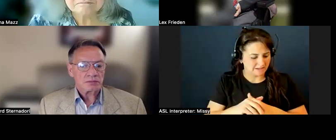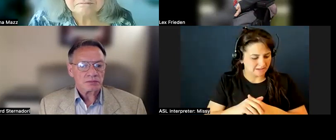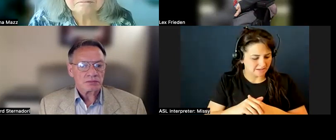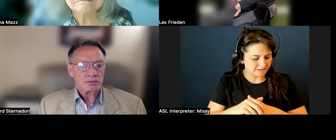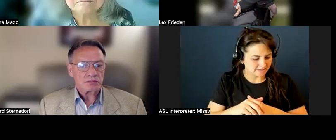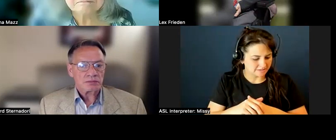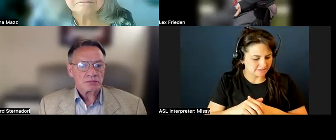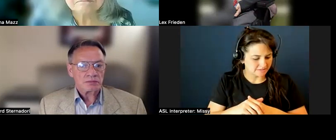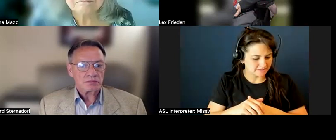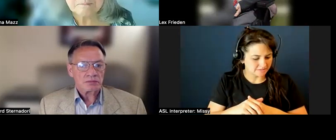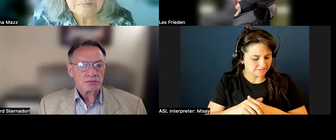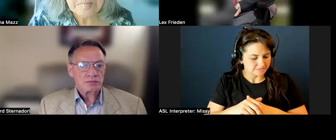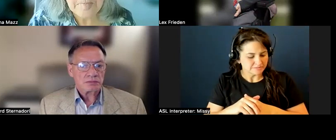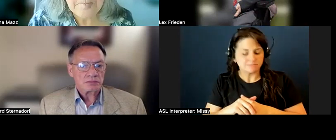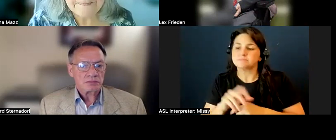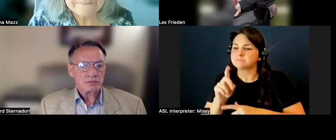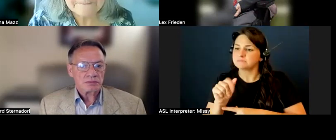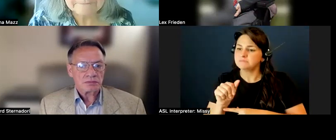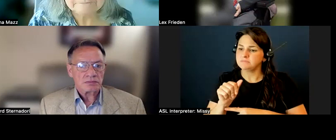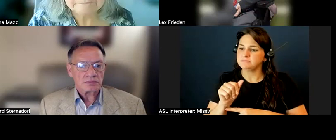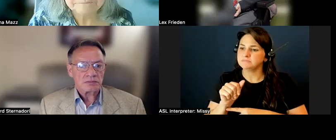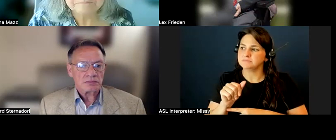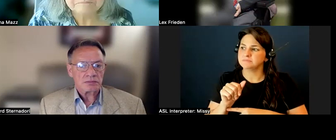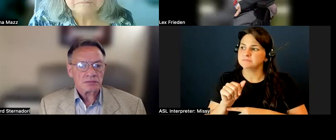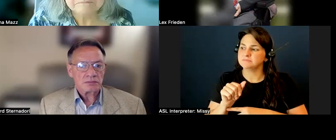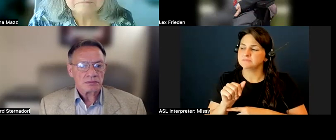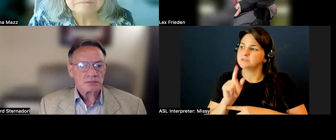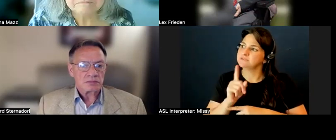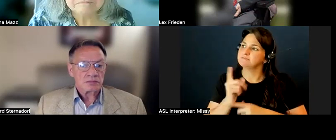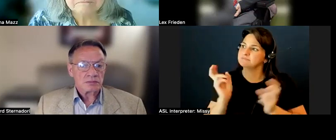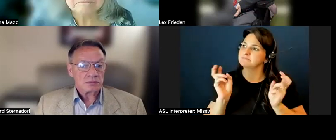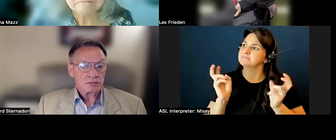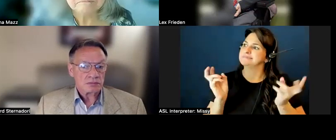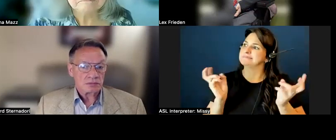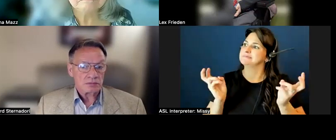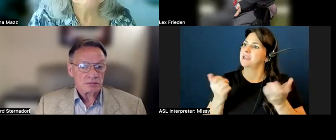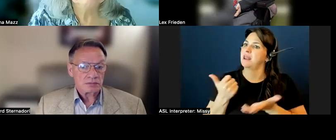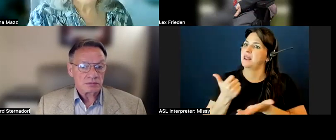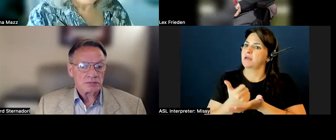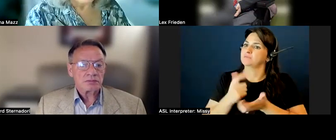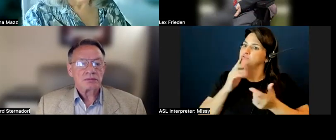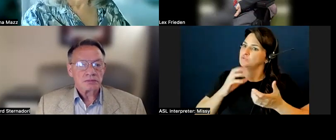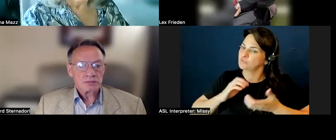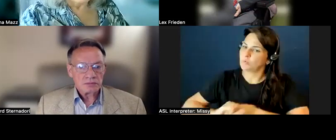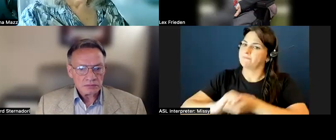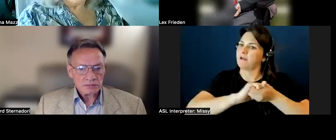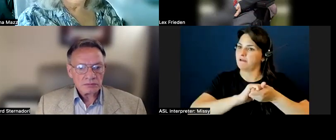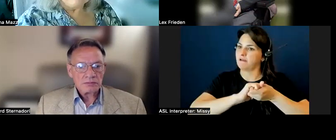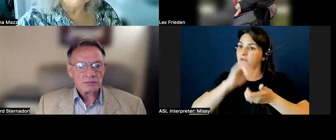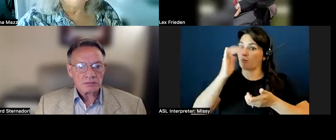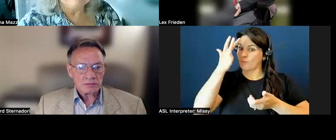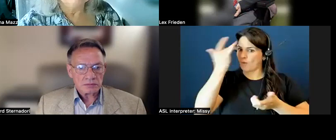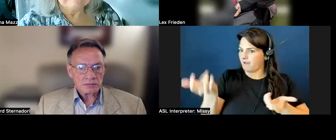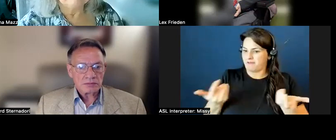everything. So, disability, is in some ways kind of a unifier in that regard, is that because it is one that just cuts